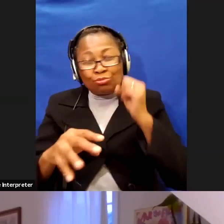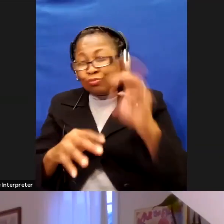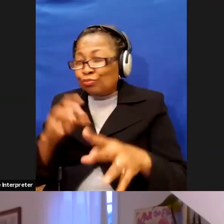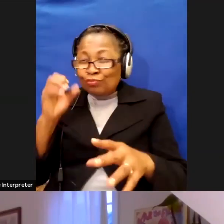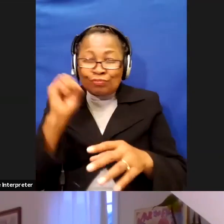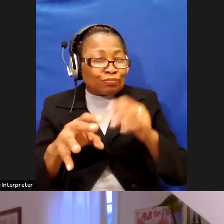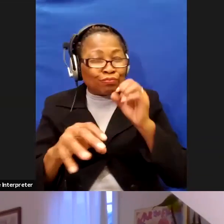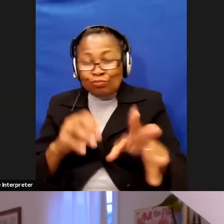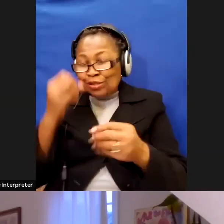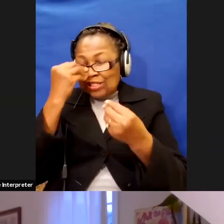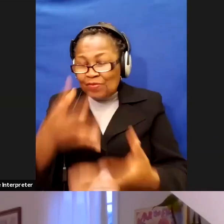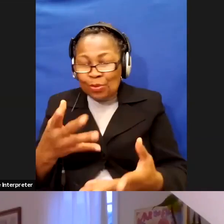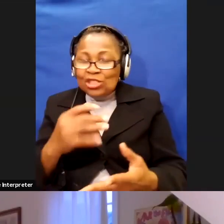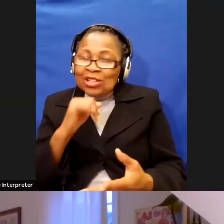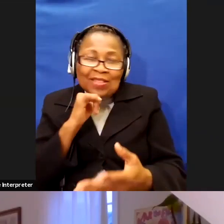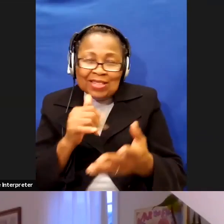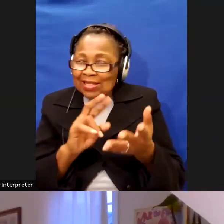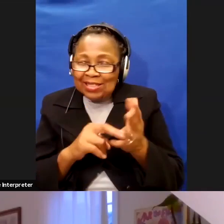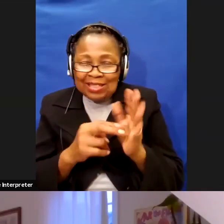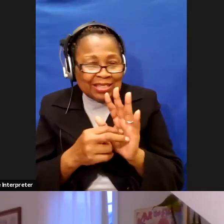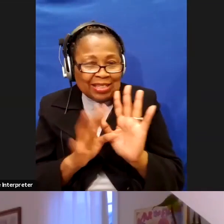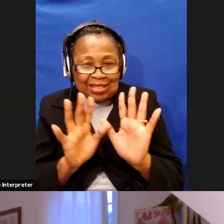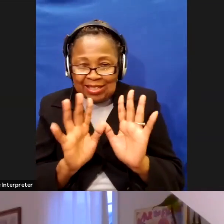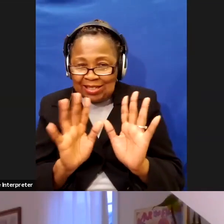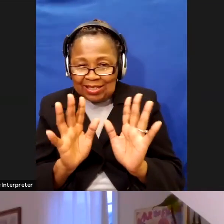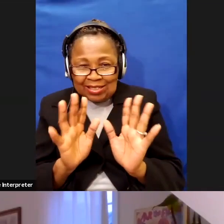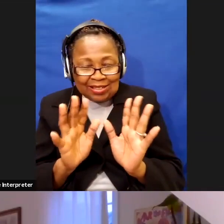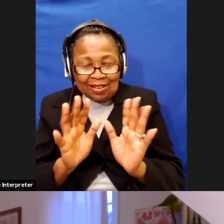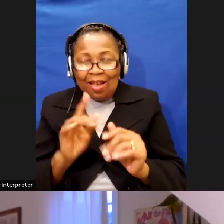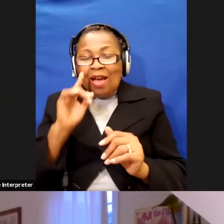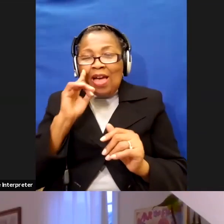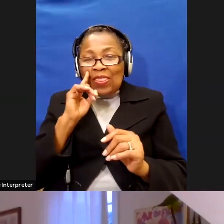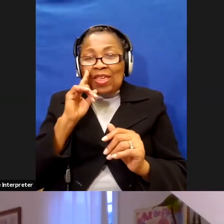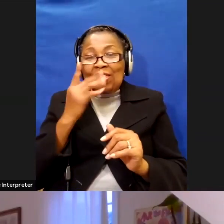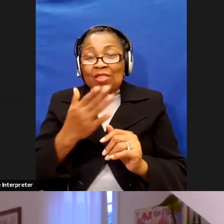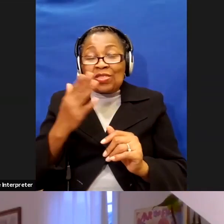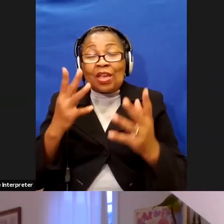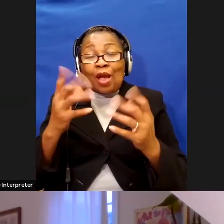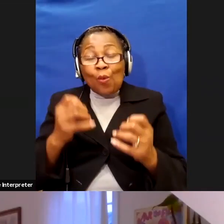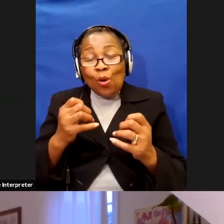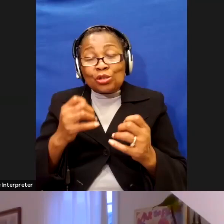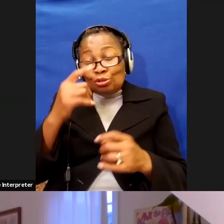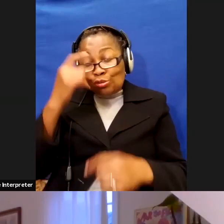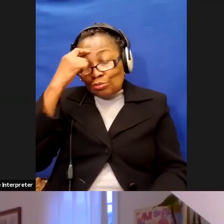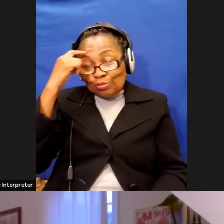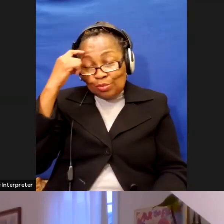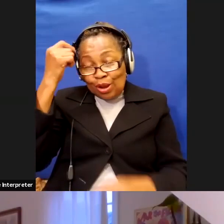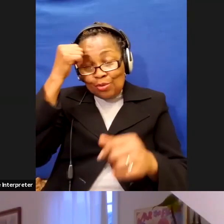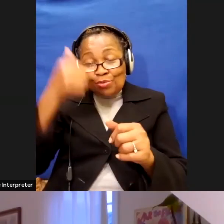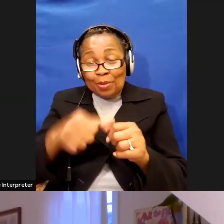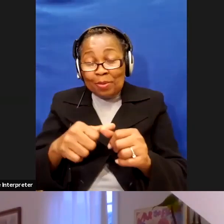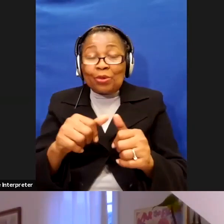that is certainly not the intent. I think that the thing that I want you to take away, I would like you to take away from this is, number